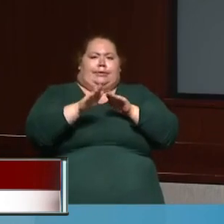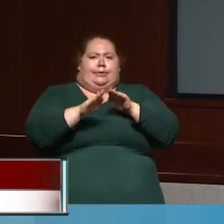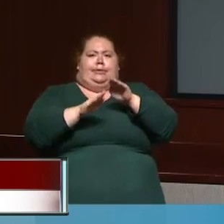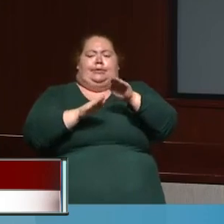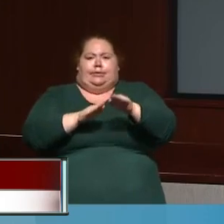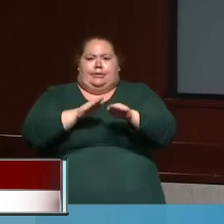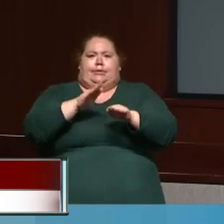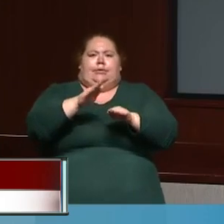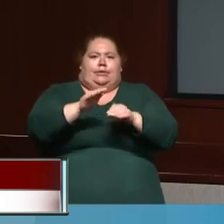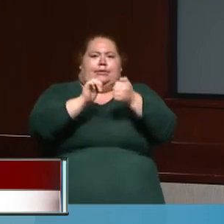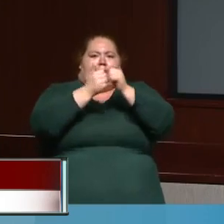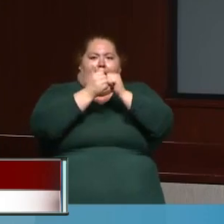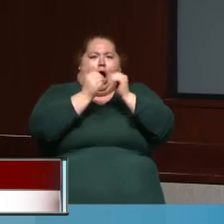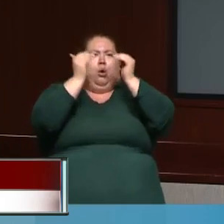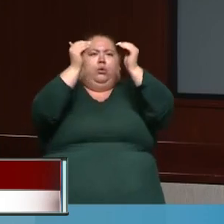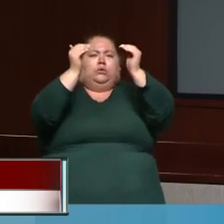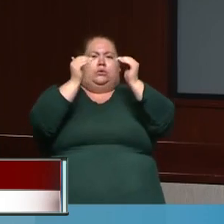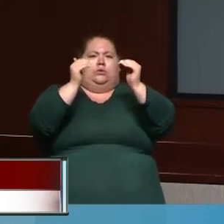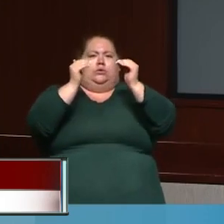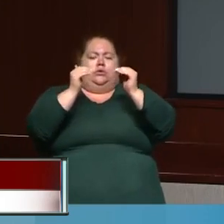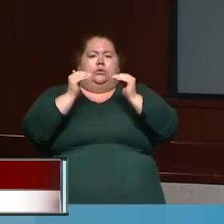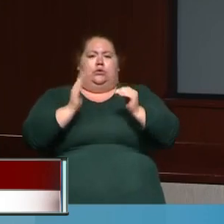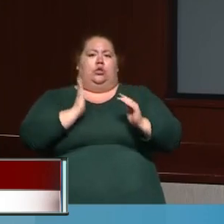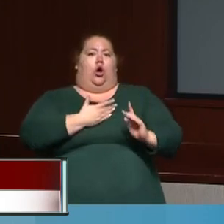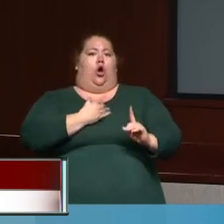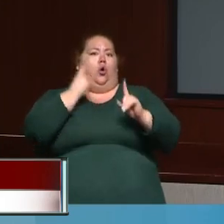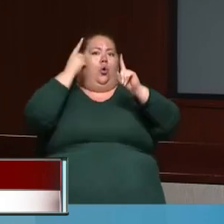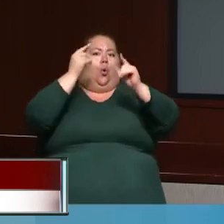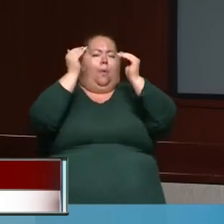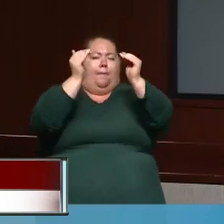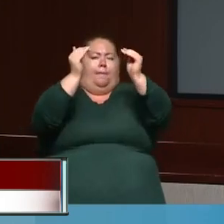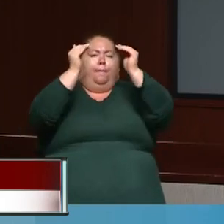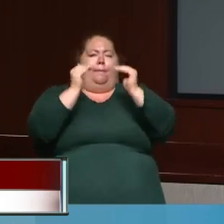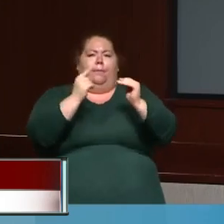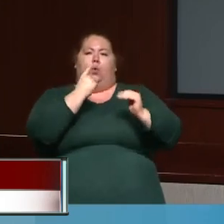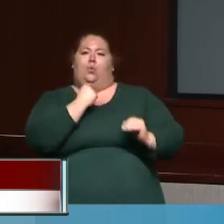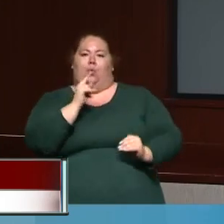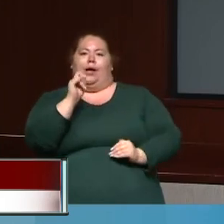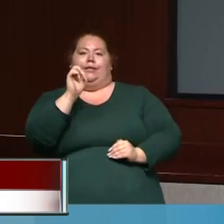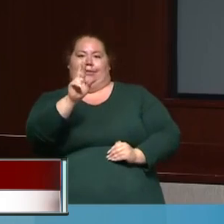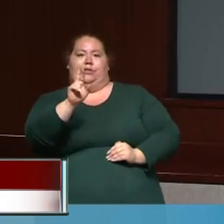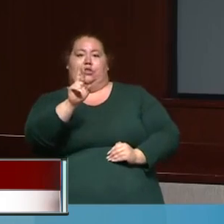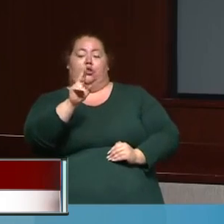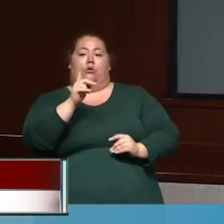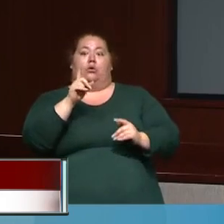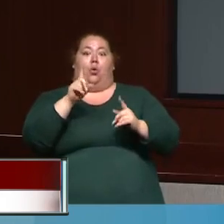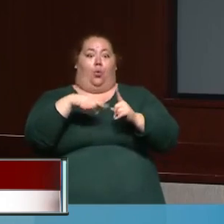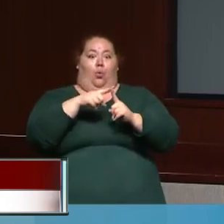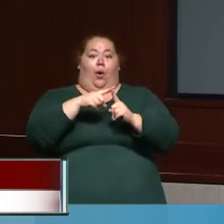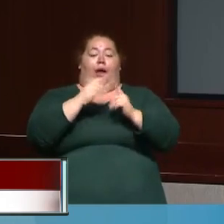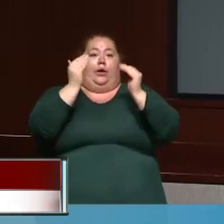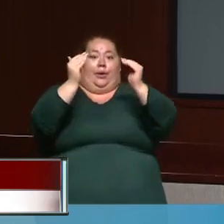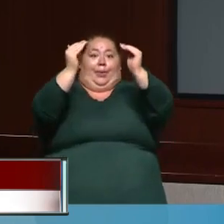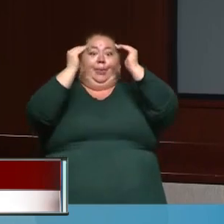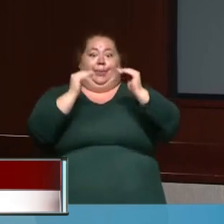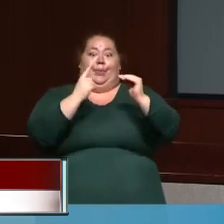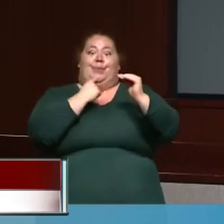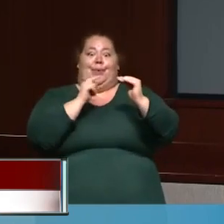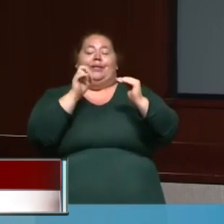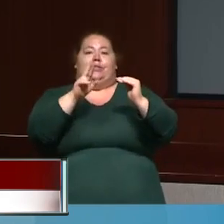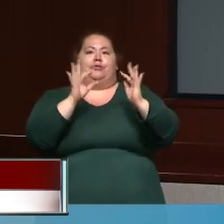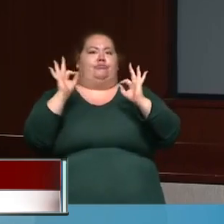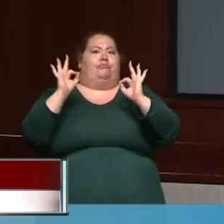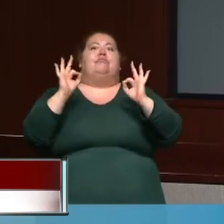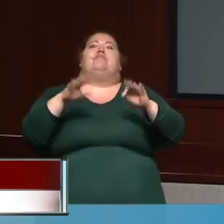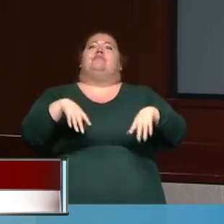less restrictive tier, this red tier. Once that is done, we will continue to work as a county team